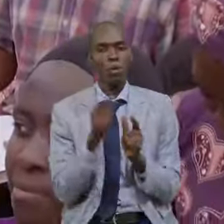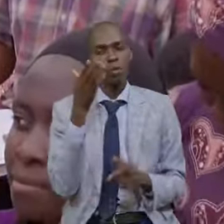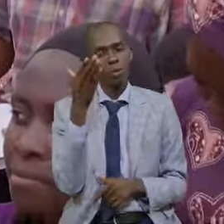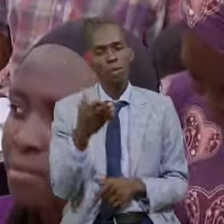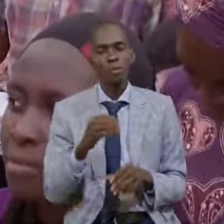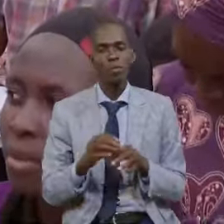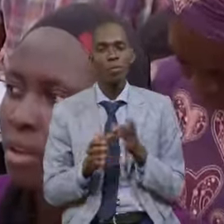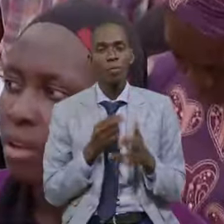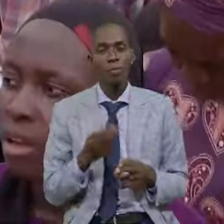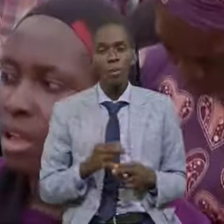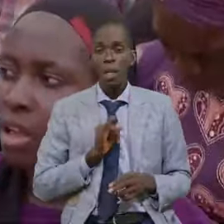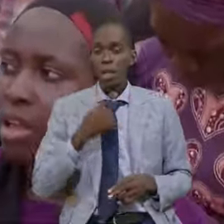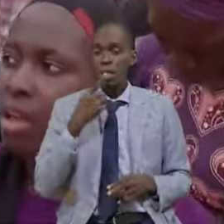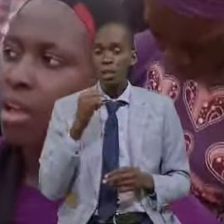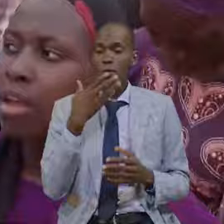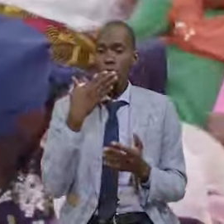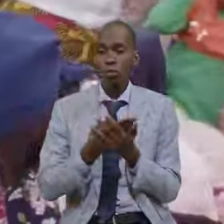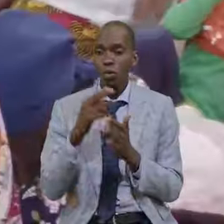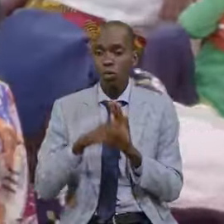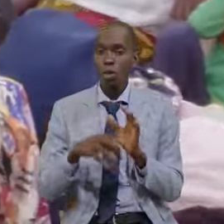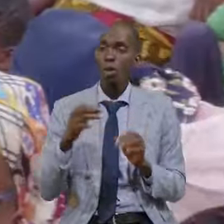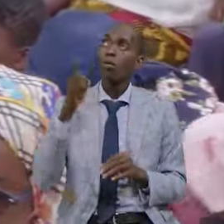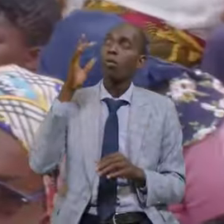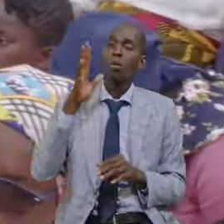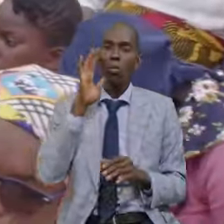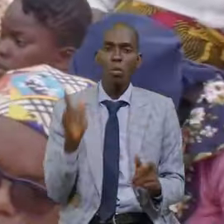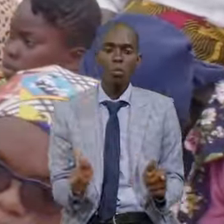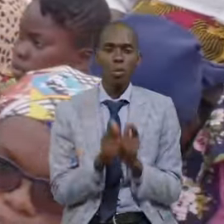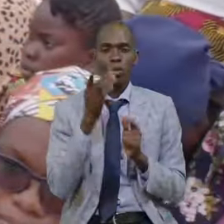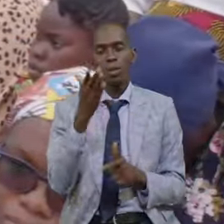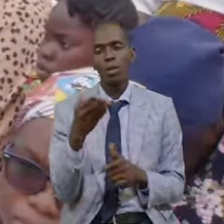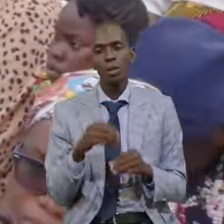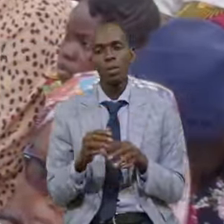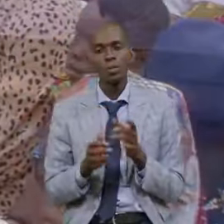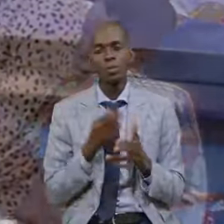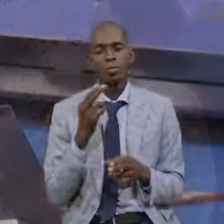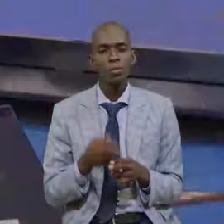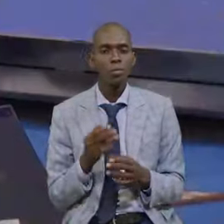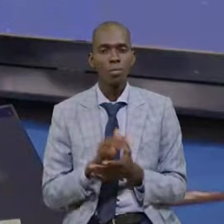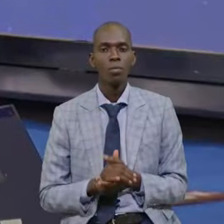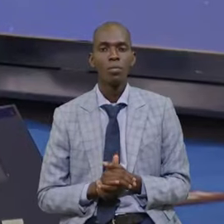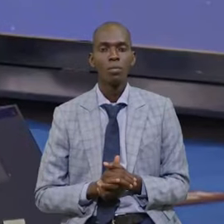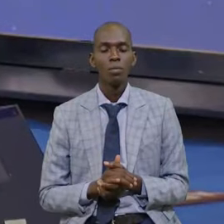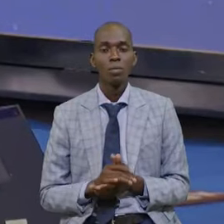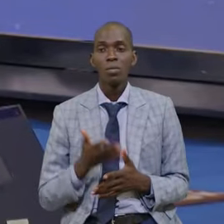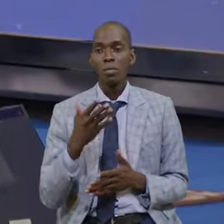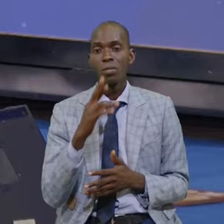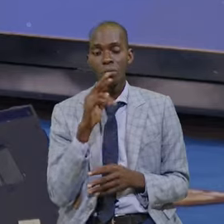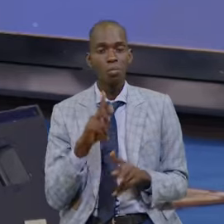I said the goodness of the Lord will reach you there. There are people in our own country